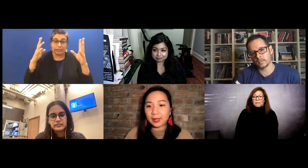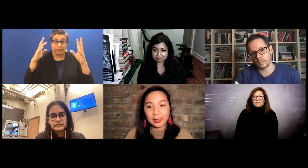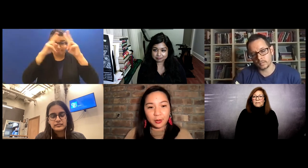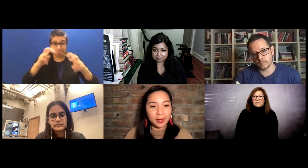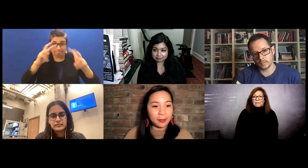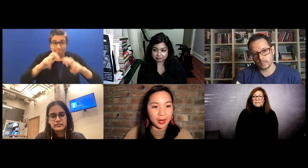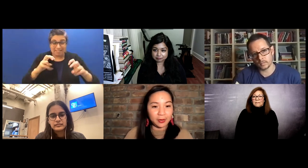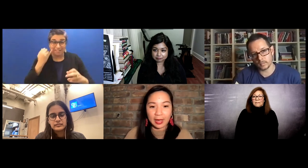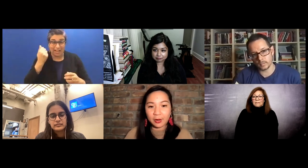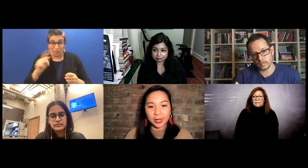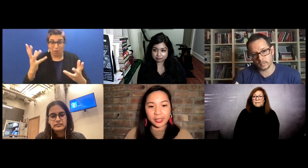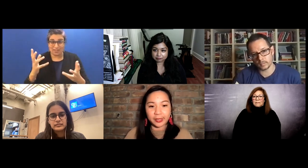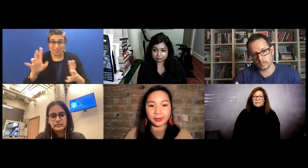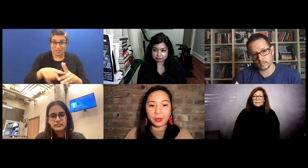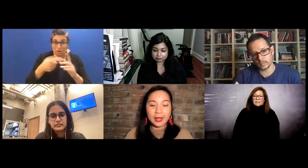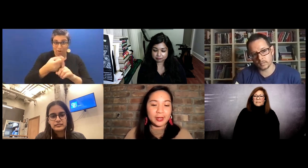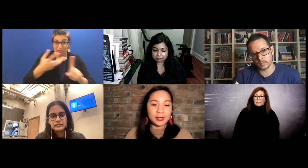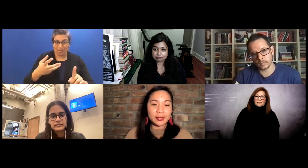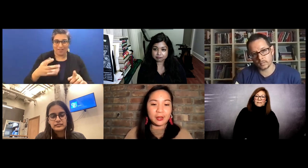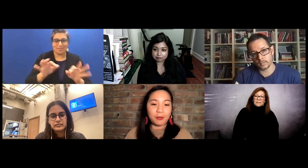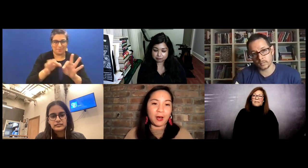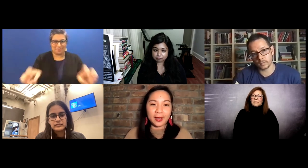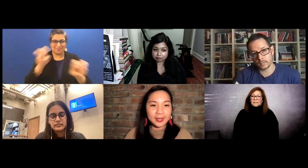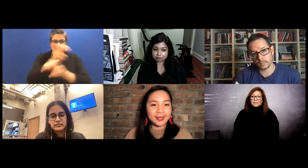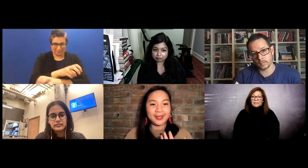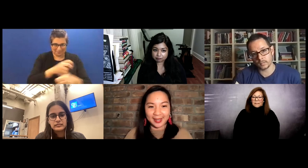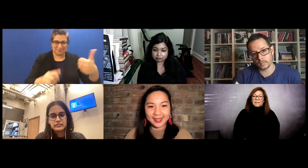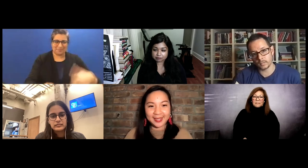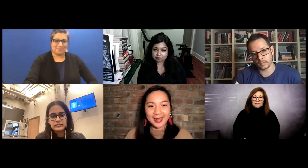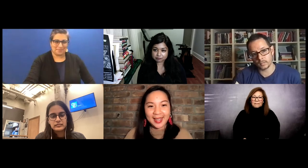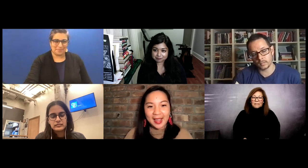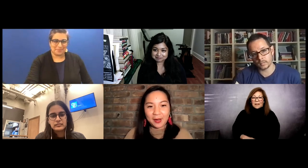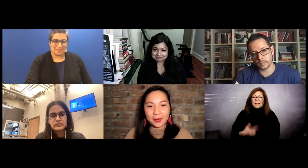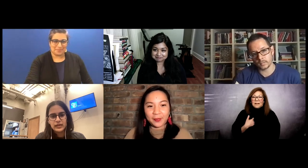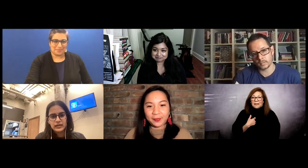talk a little bit about that question, just the fraughtness,